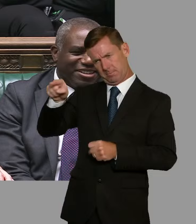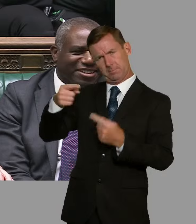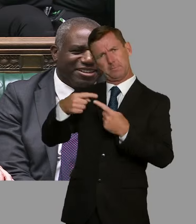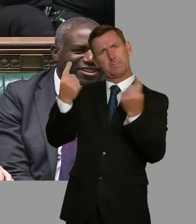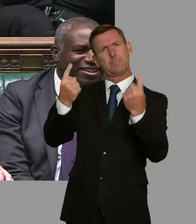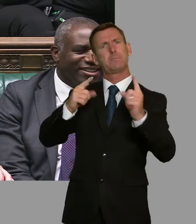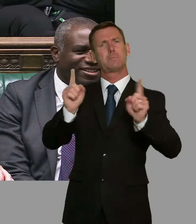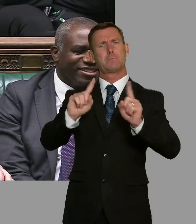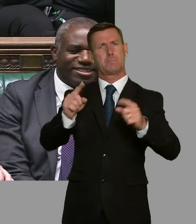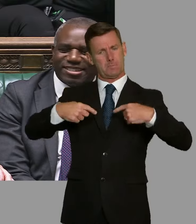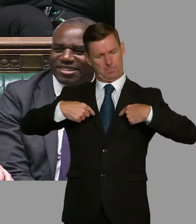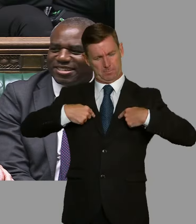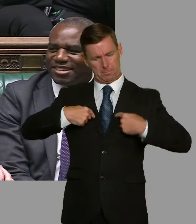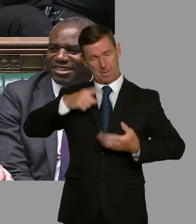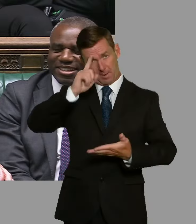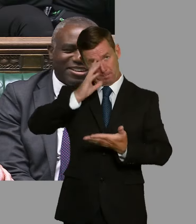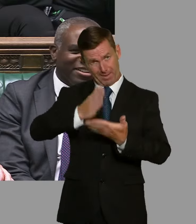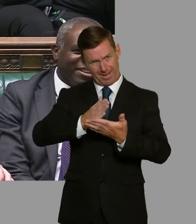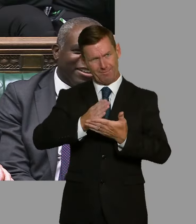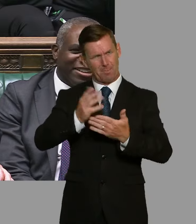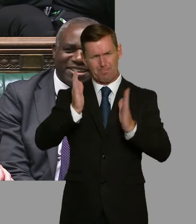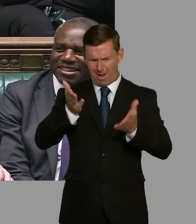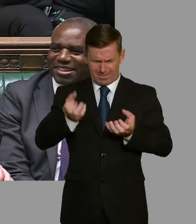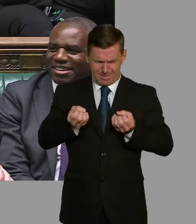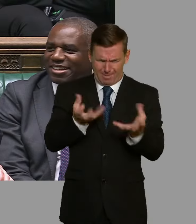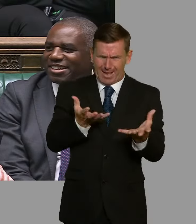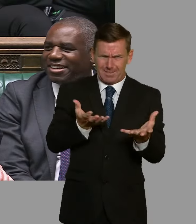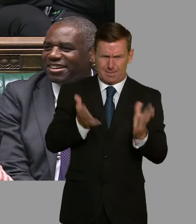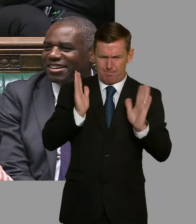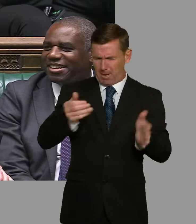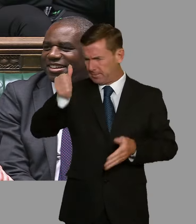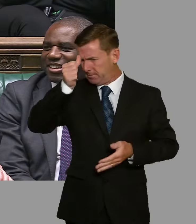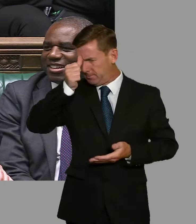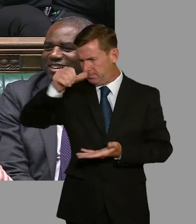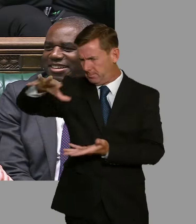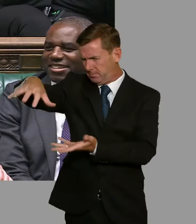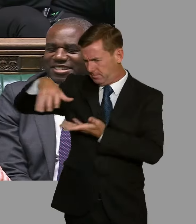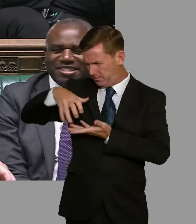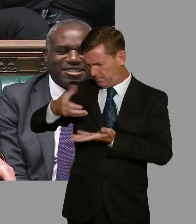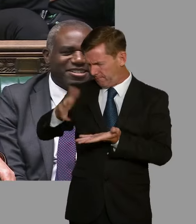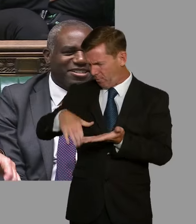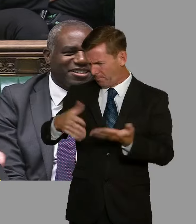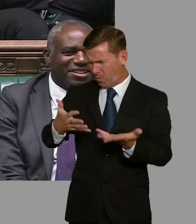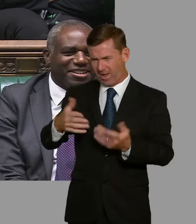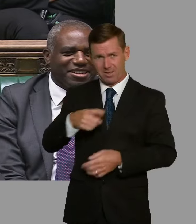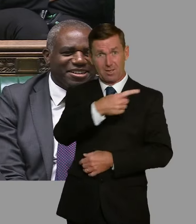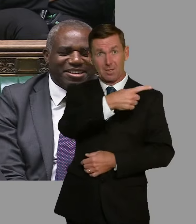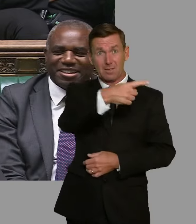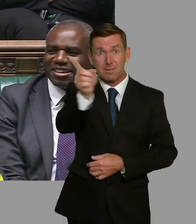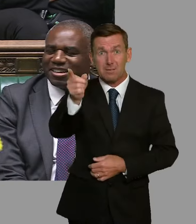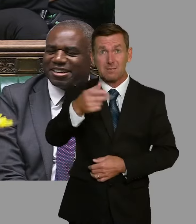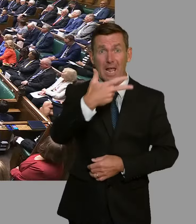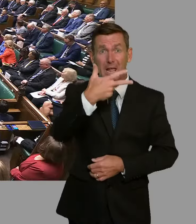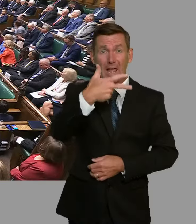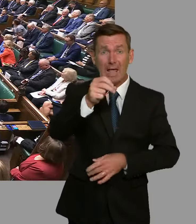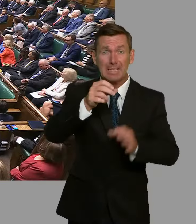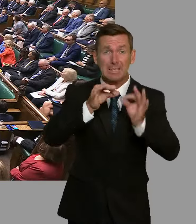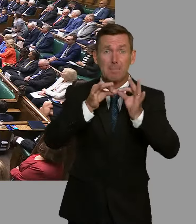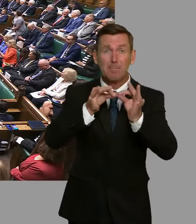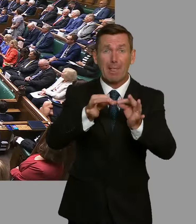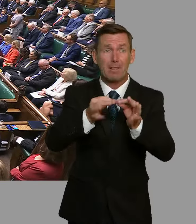our plans. They've got £80 billion worth of unfunded commitments. Liz Truss 2.0.